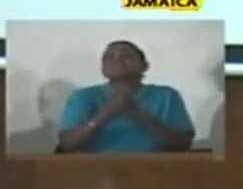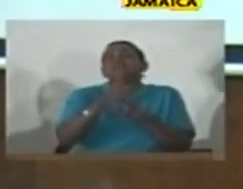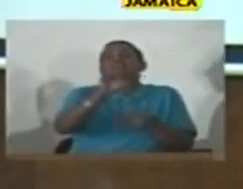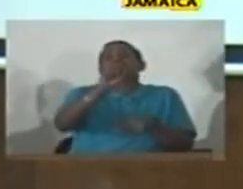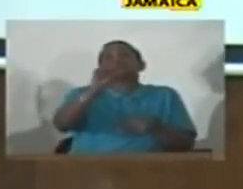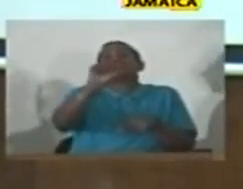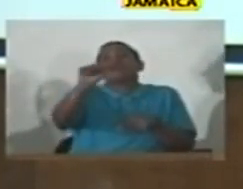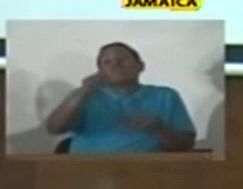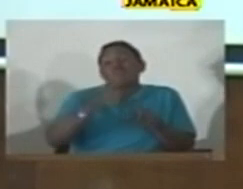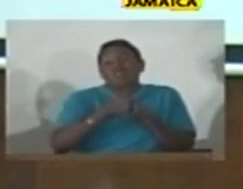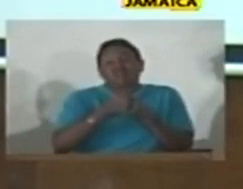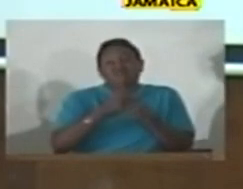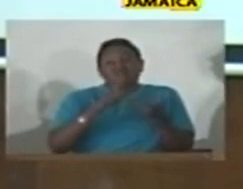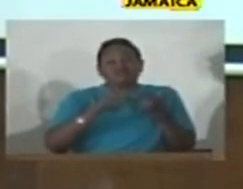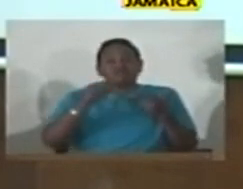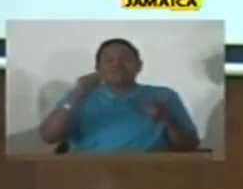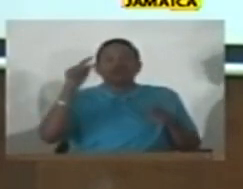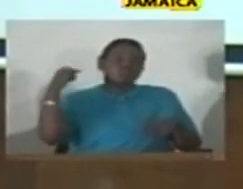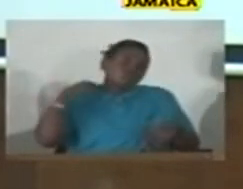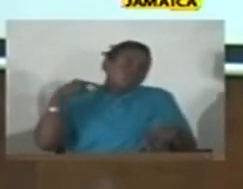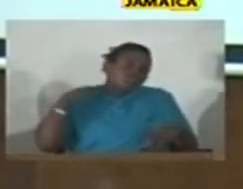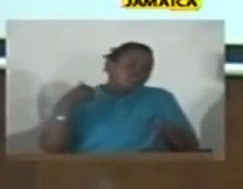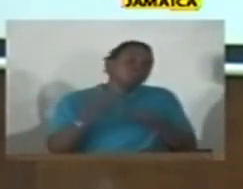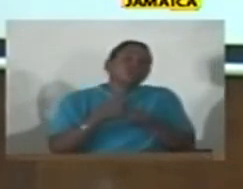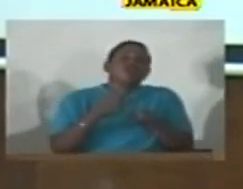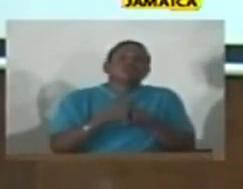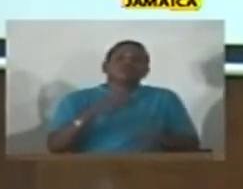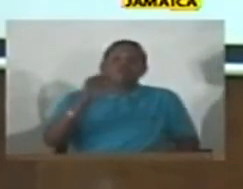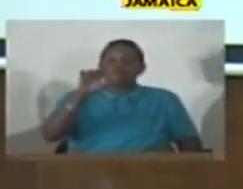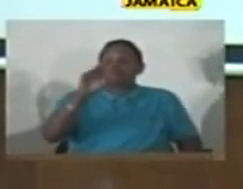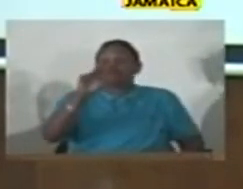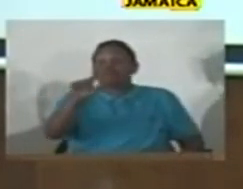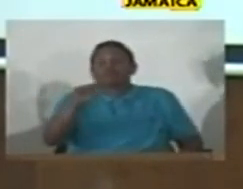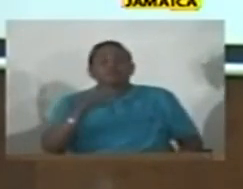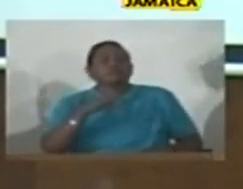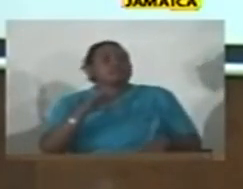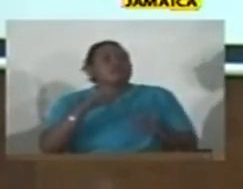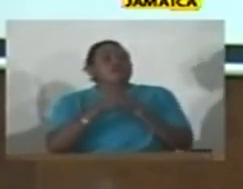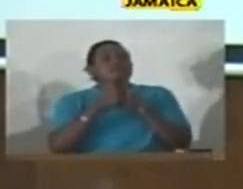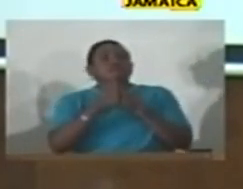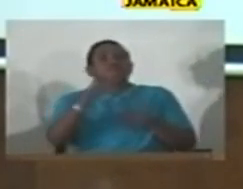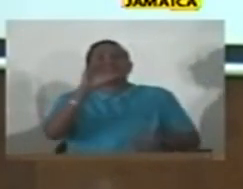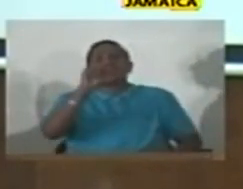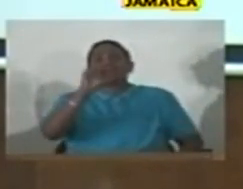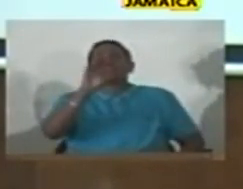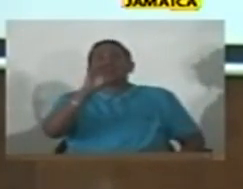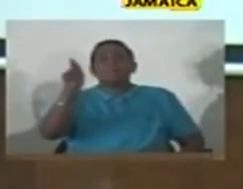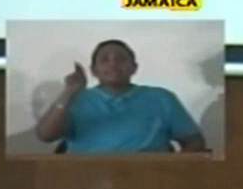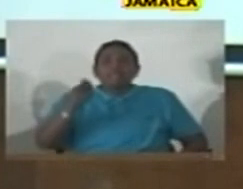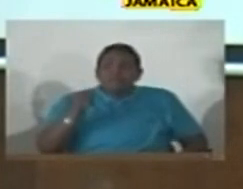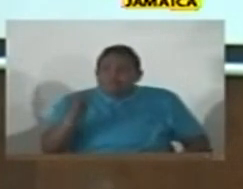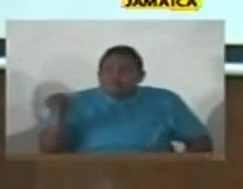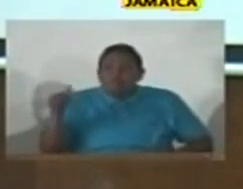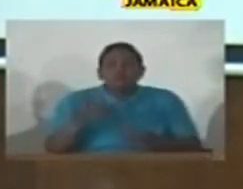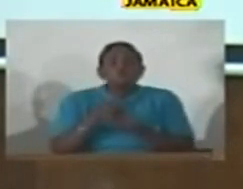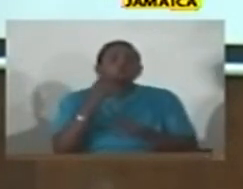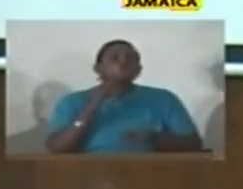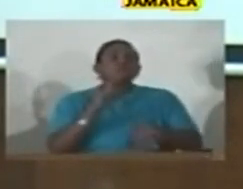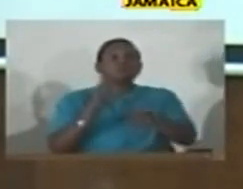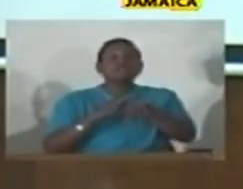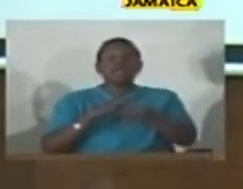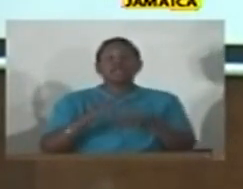cassava, dashi, ginger, garlic, castor bean, sweet potato, pineapple,